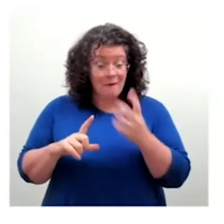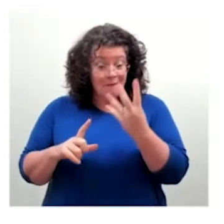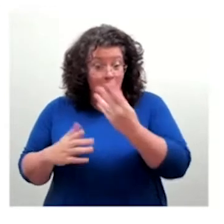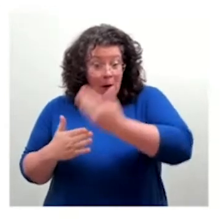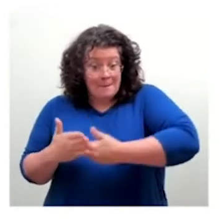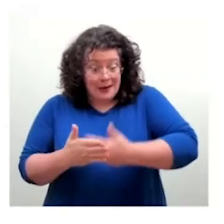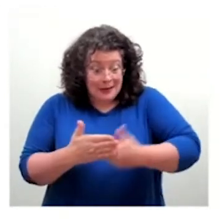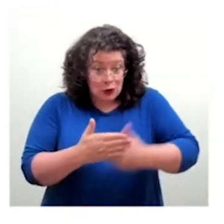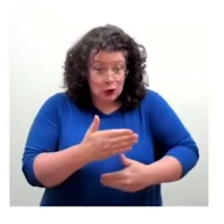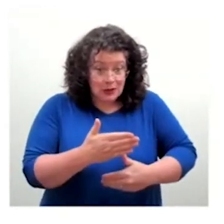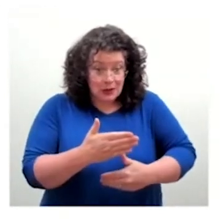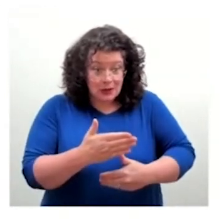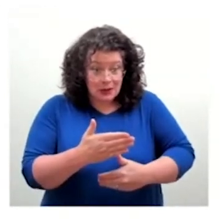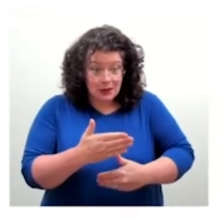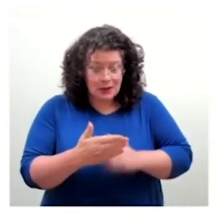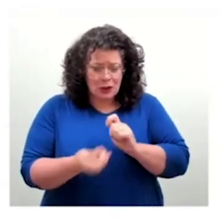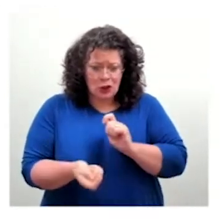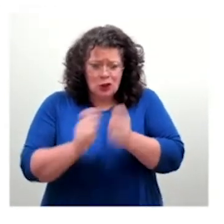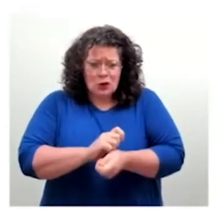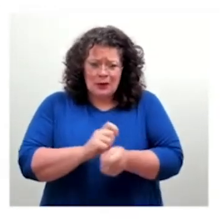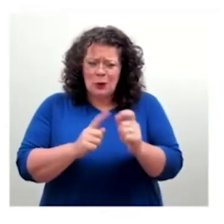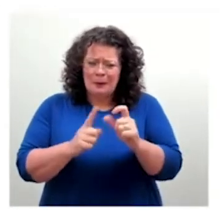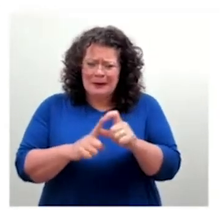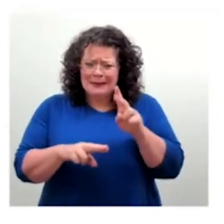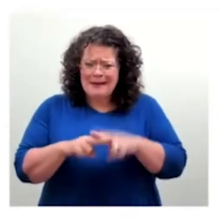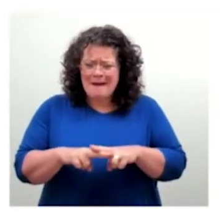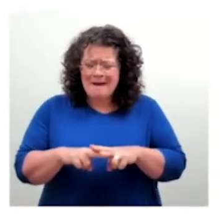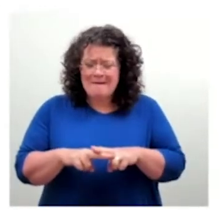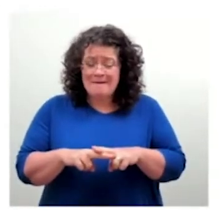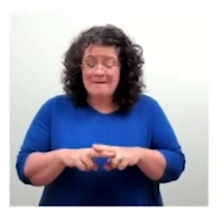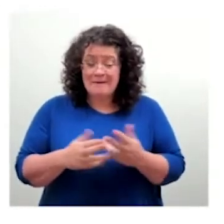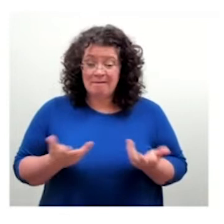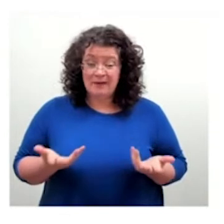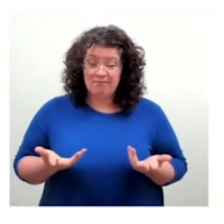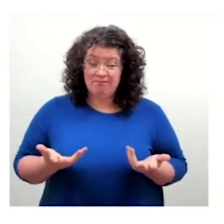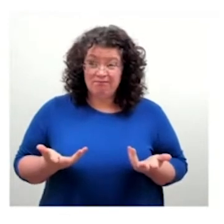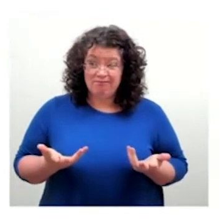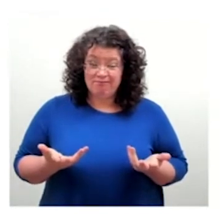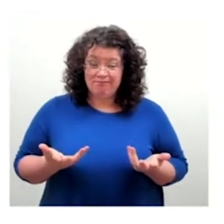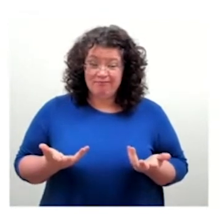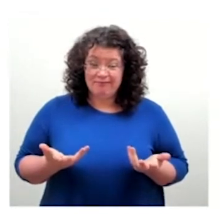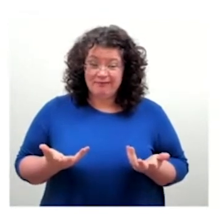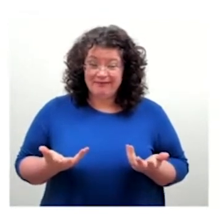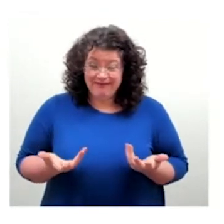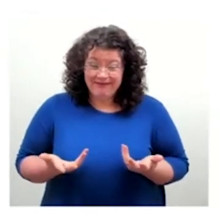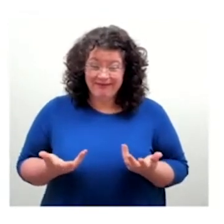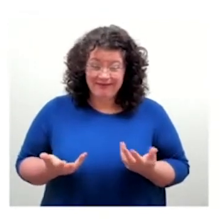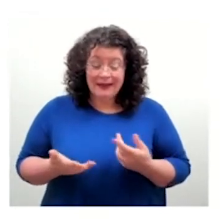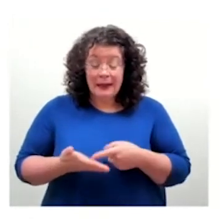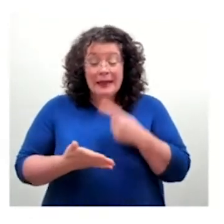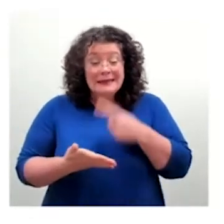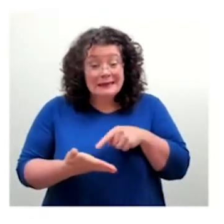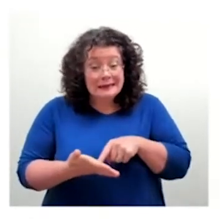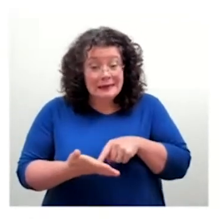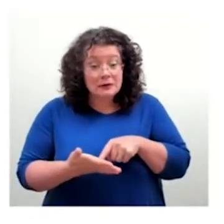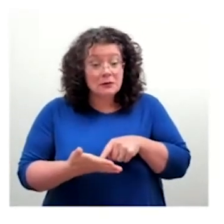ambitious and transformative endeavor for disabled people in a generation. That's how it started. So, you know, that's brilliant. And they